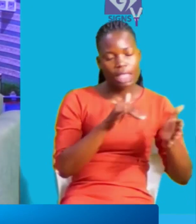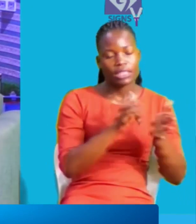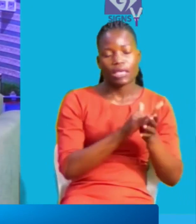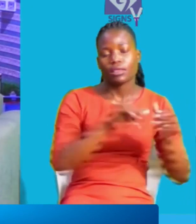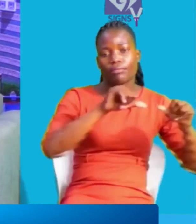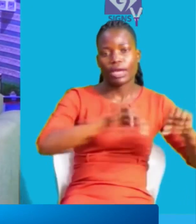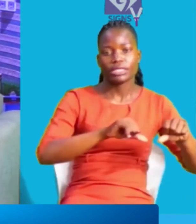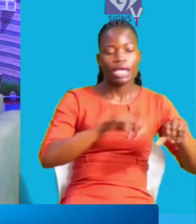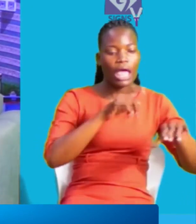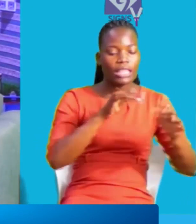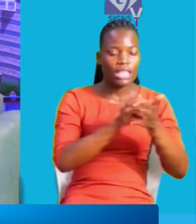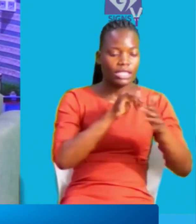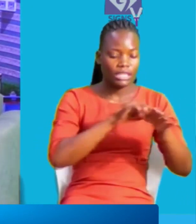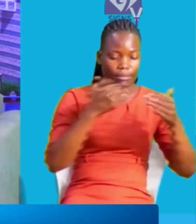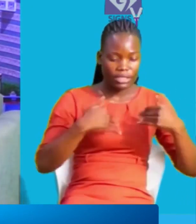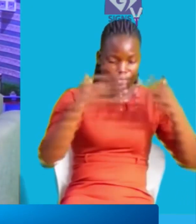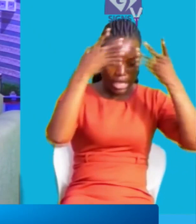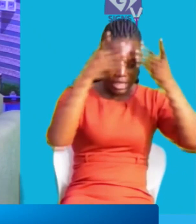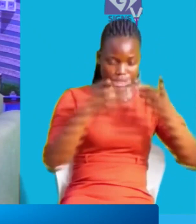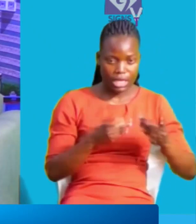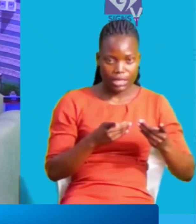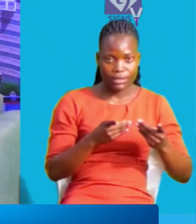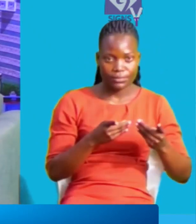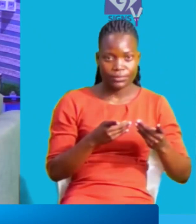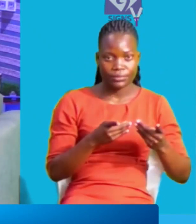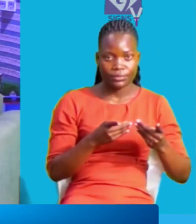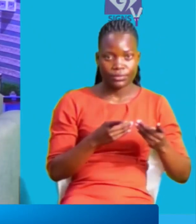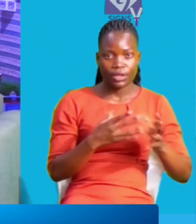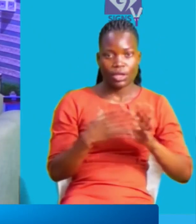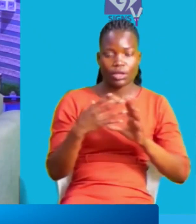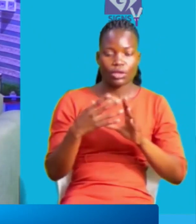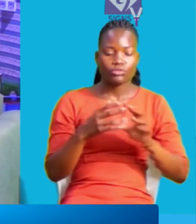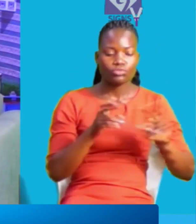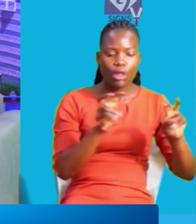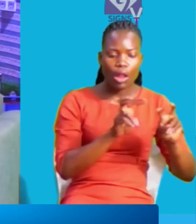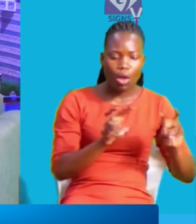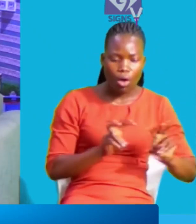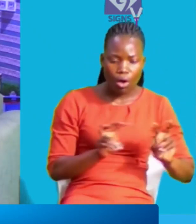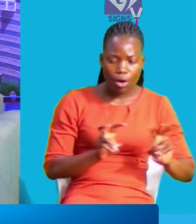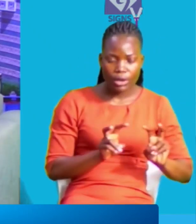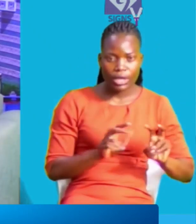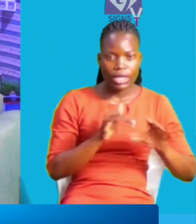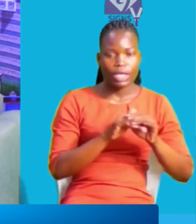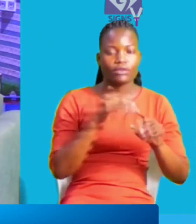that's the time when I decided to come on to